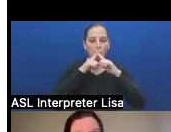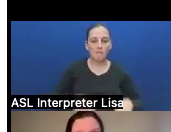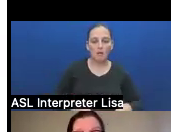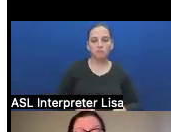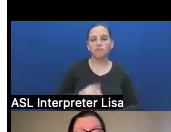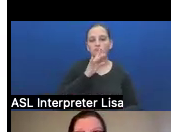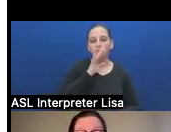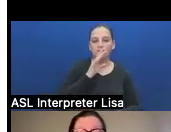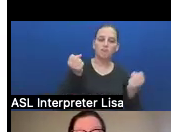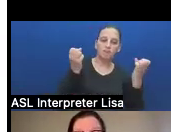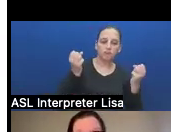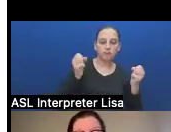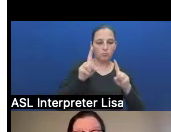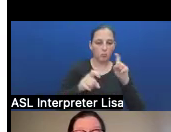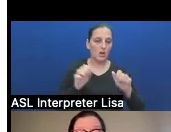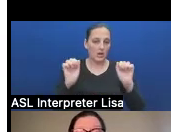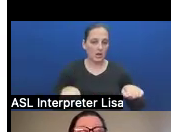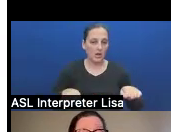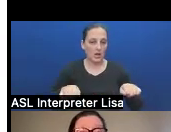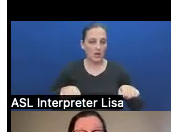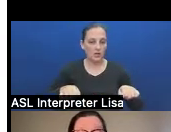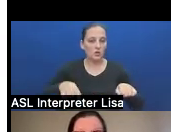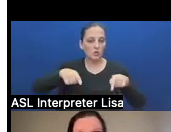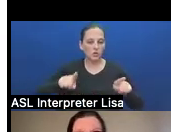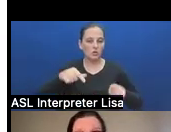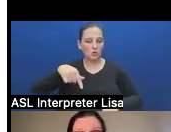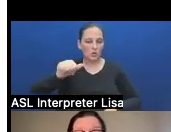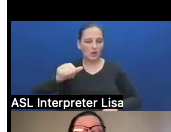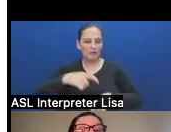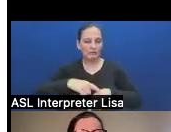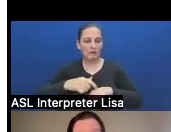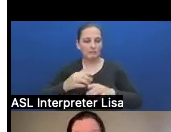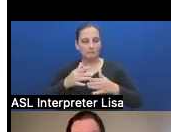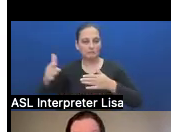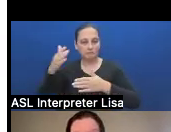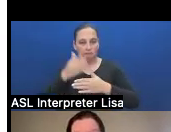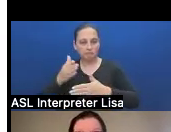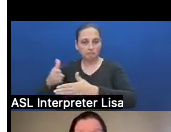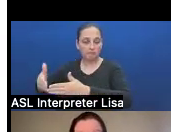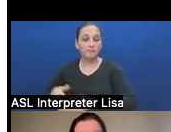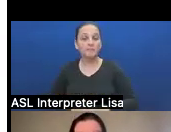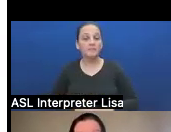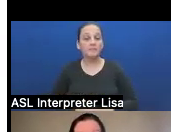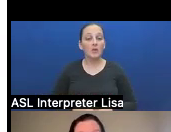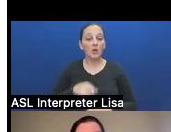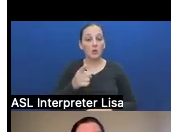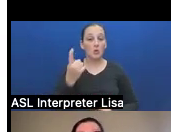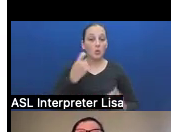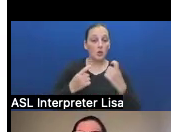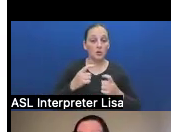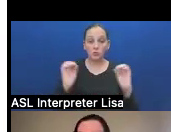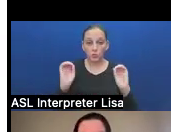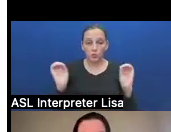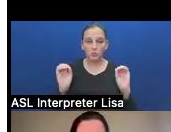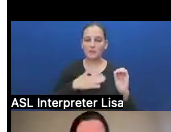your question during a Q&A time. When you are not asking a question, we ask that